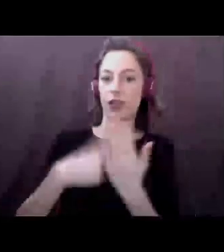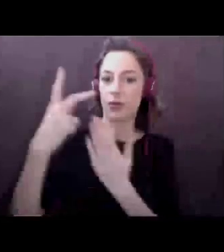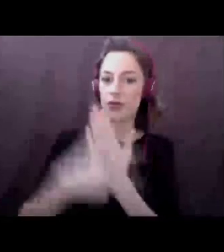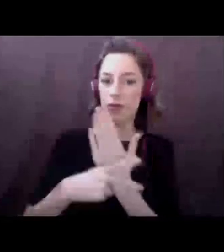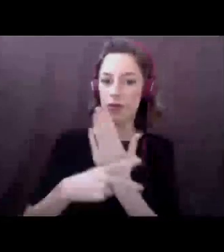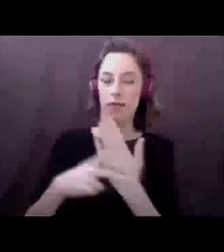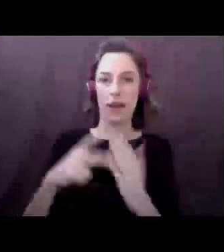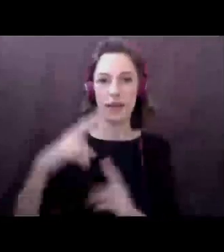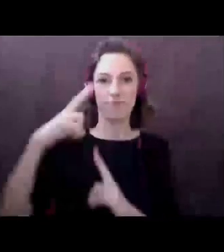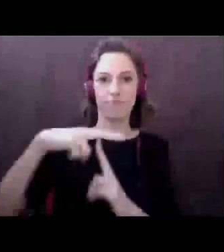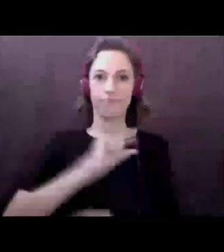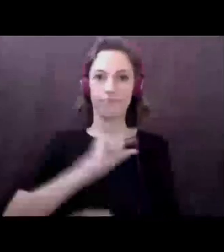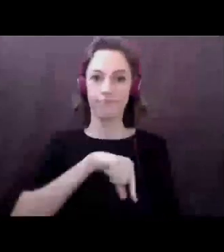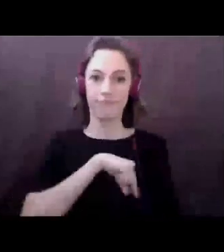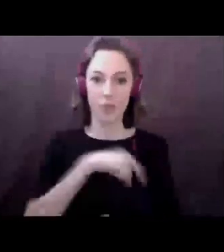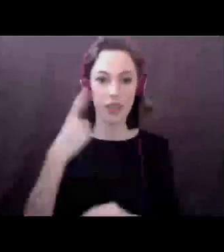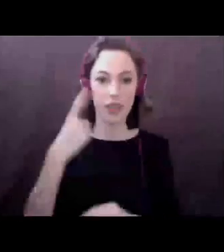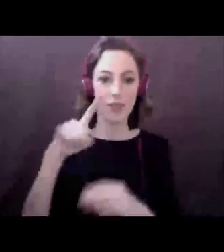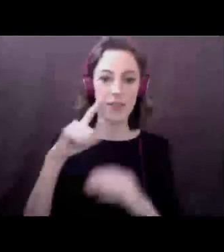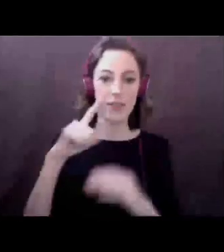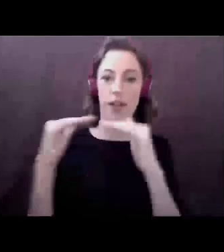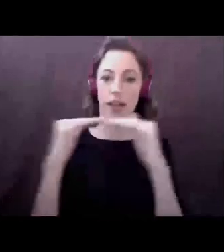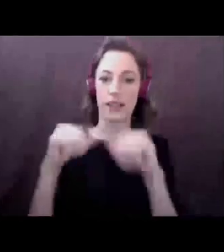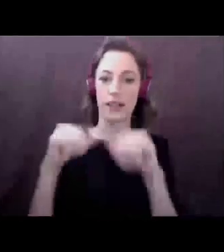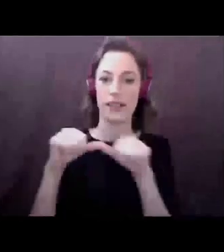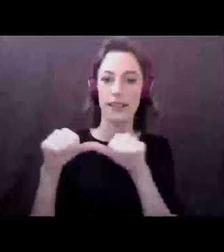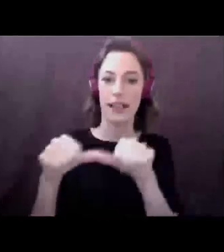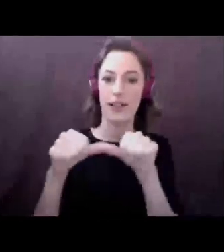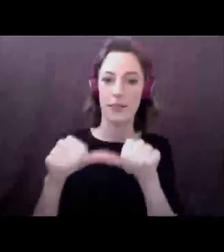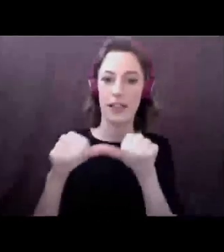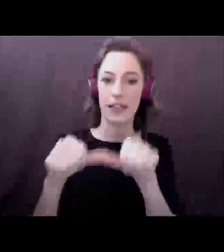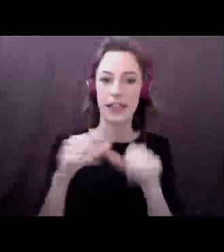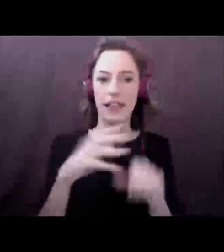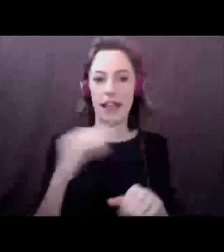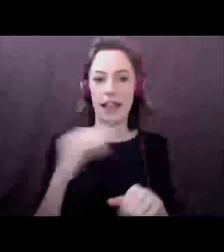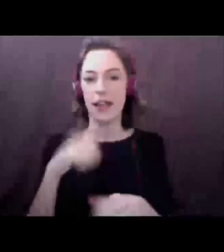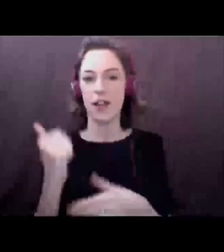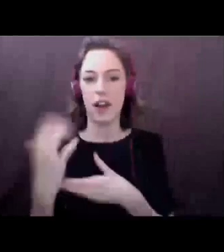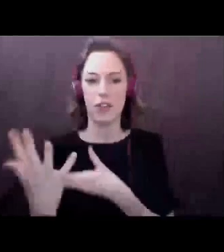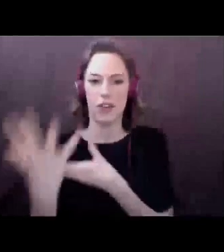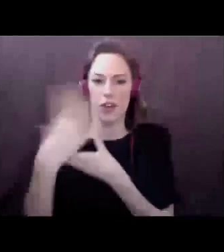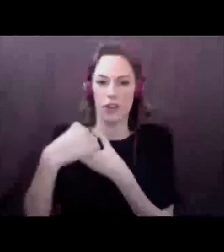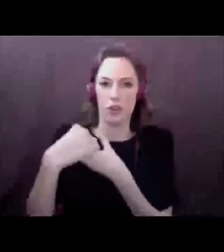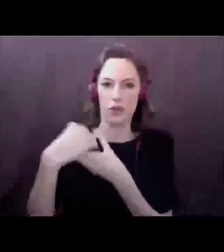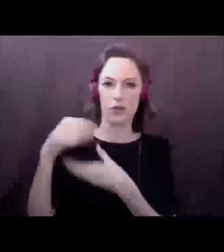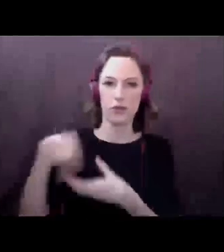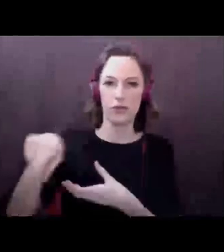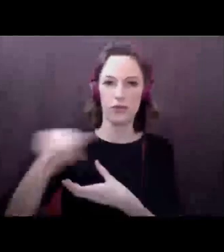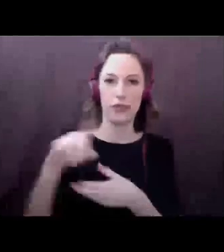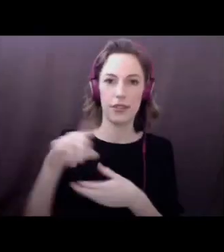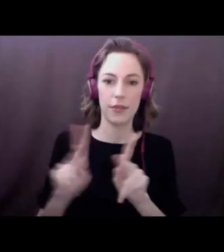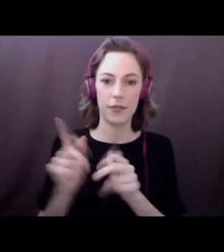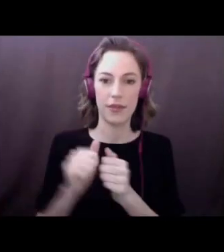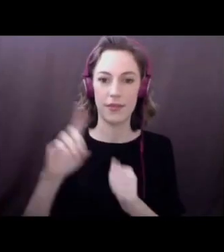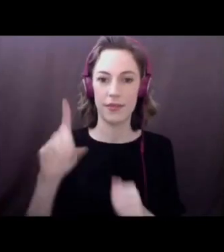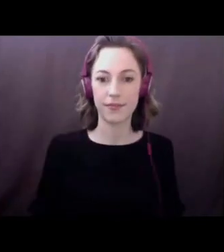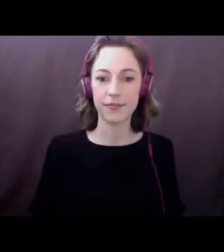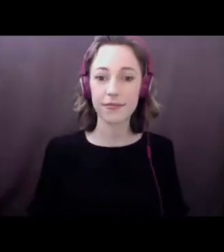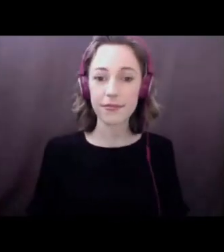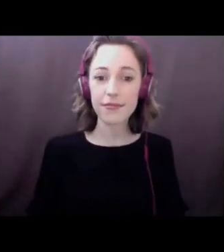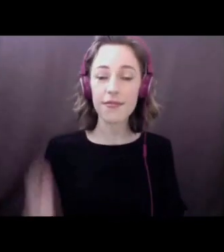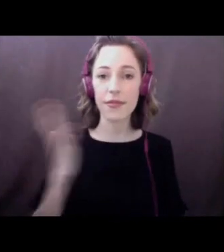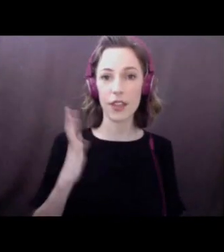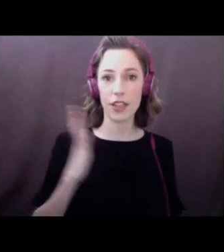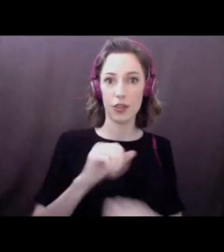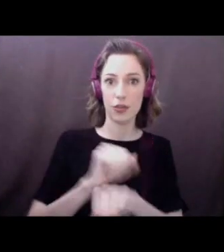the education system. He's worked for USAID since 2014 and is also a returning Peace Corps volunteer